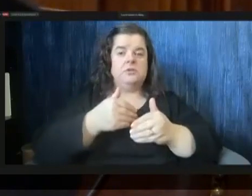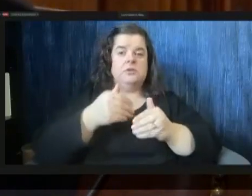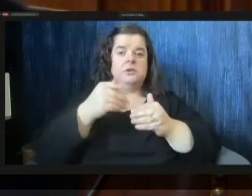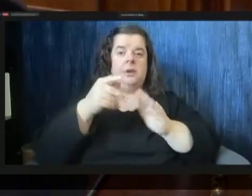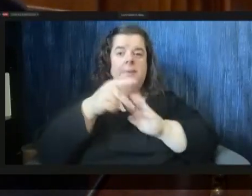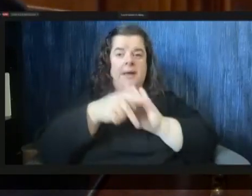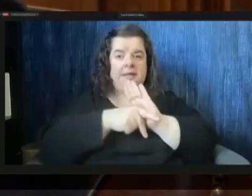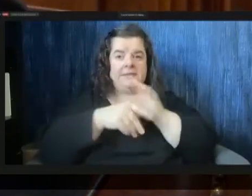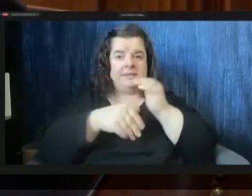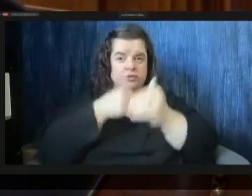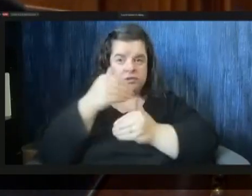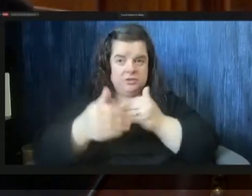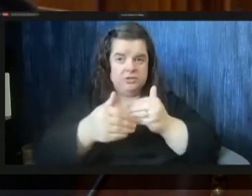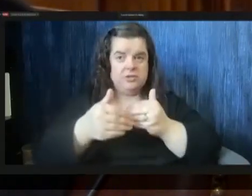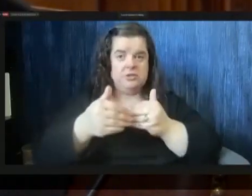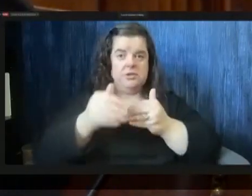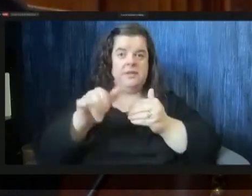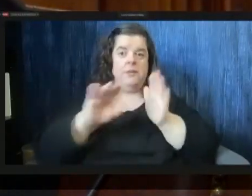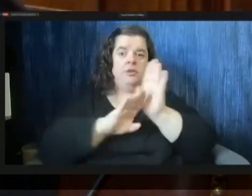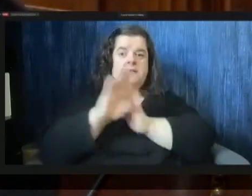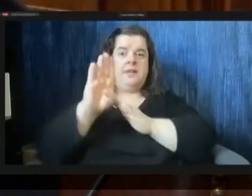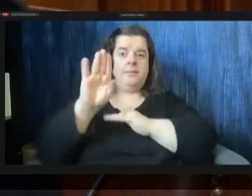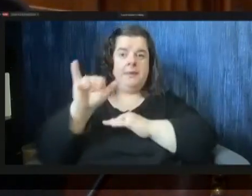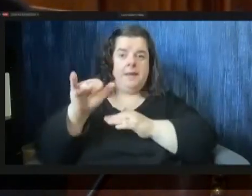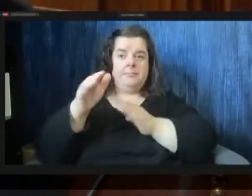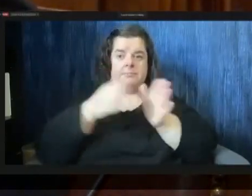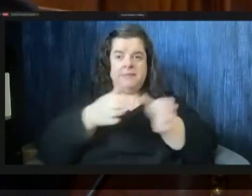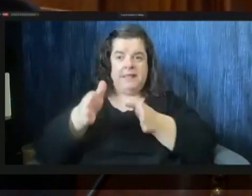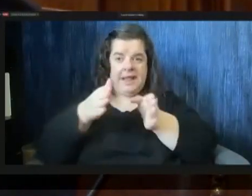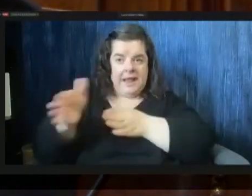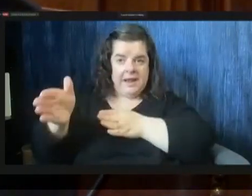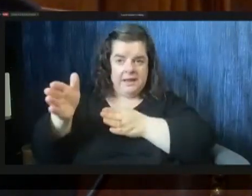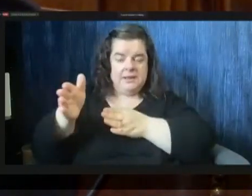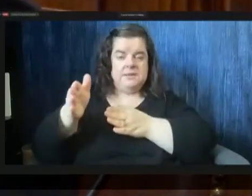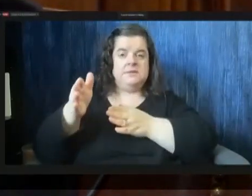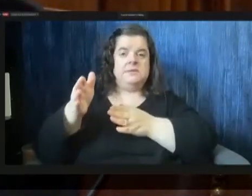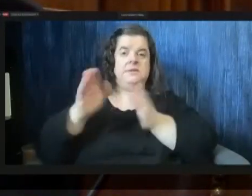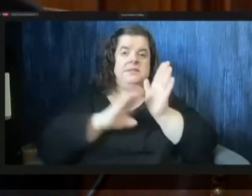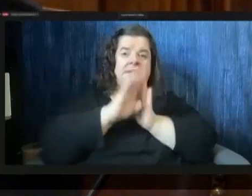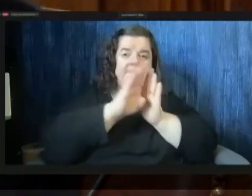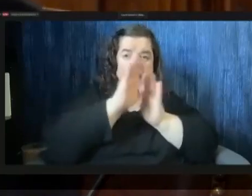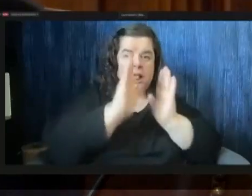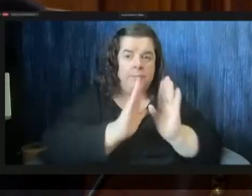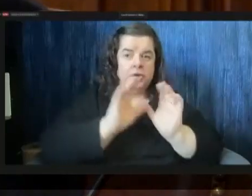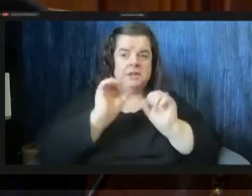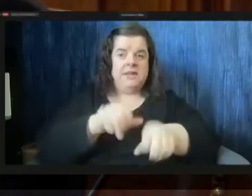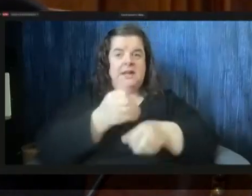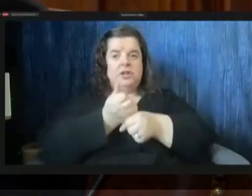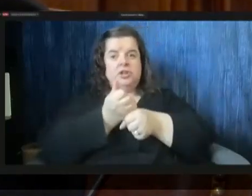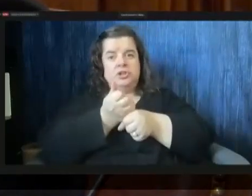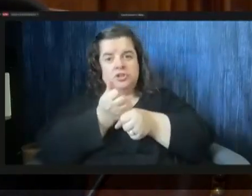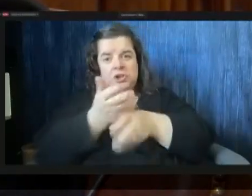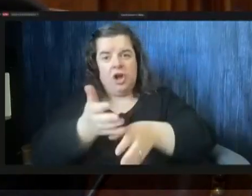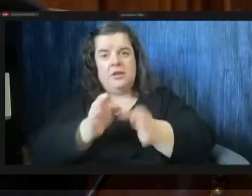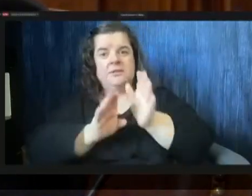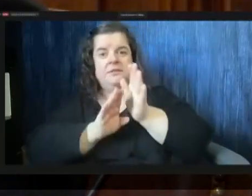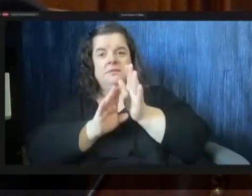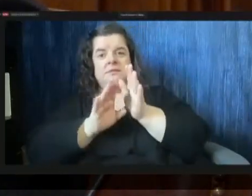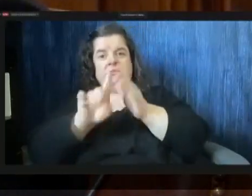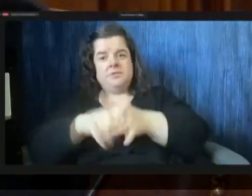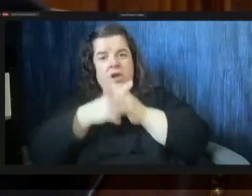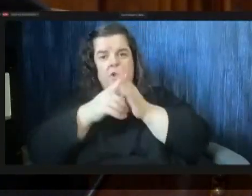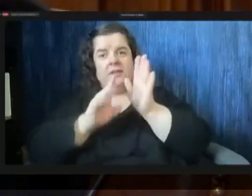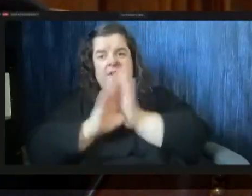procedures that were developed by planning is that the developer can trigger the development activities meeting,